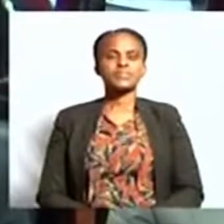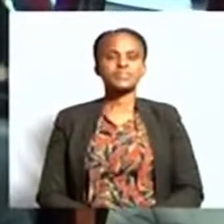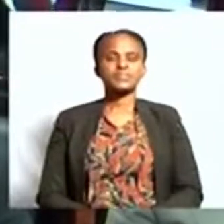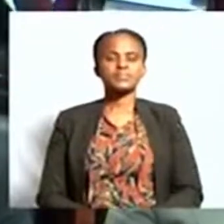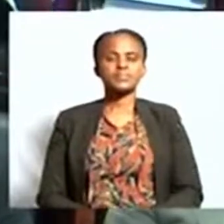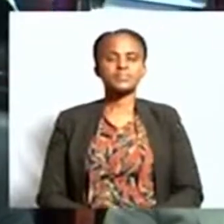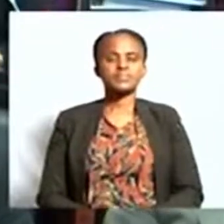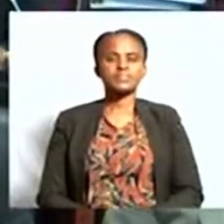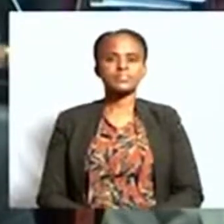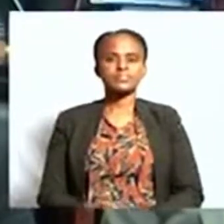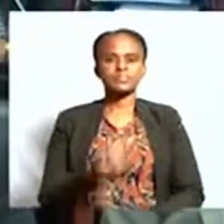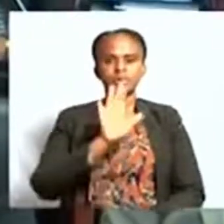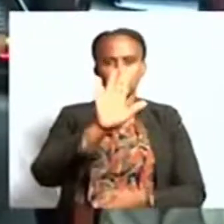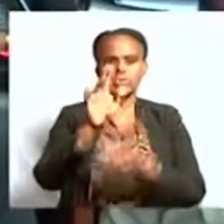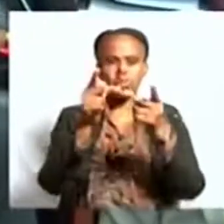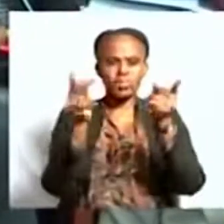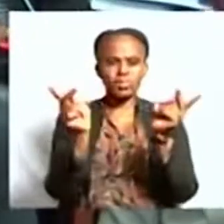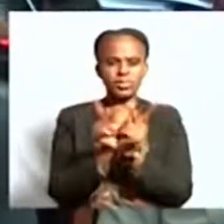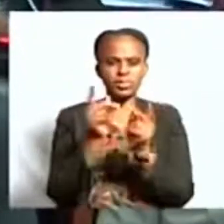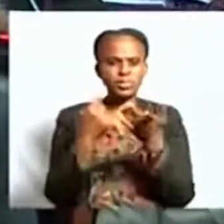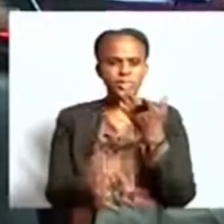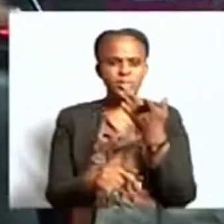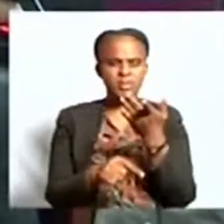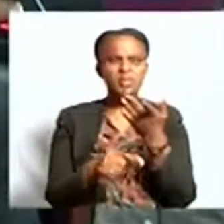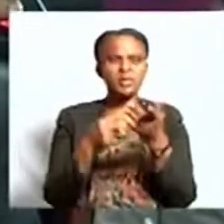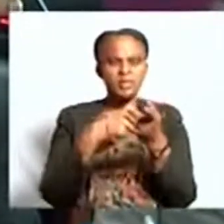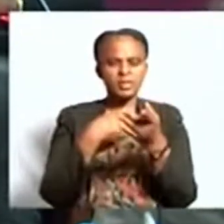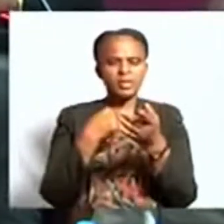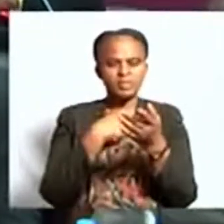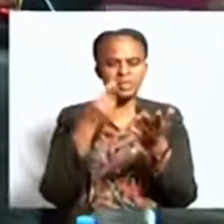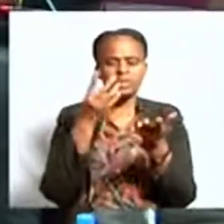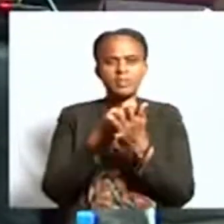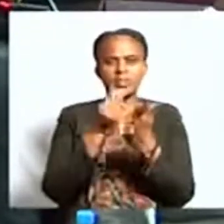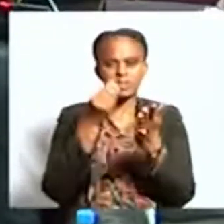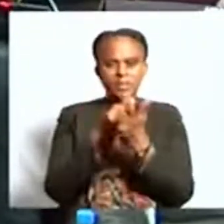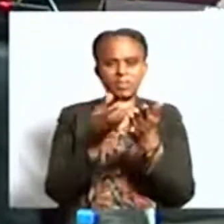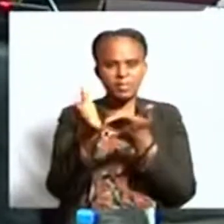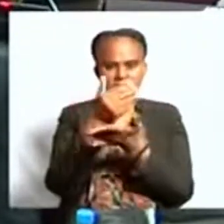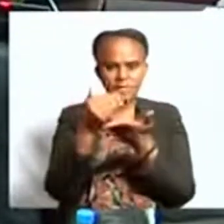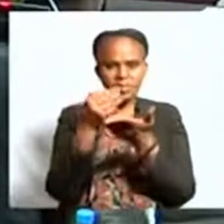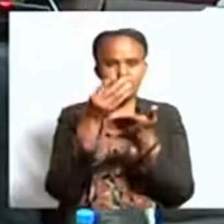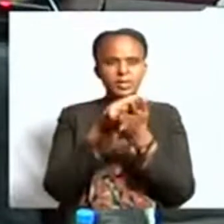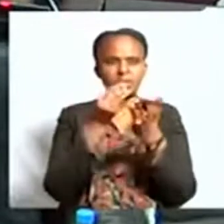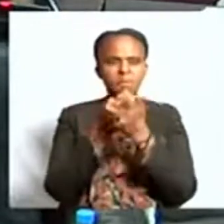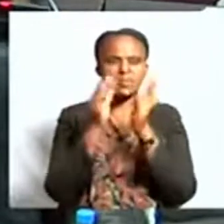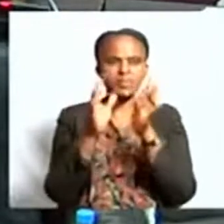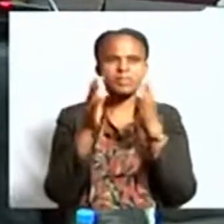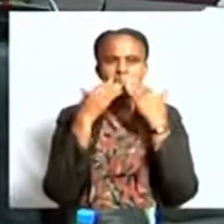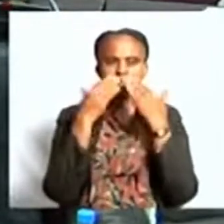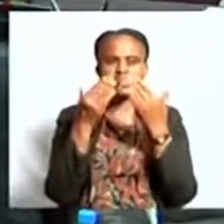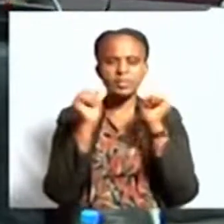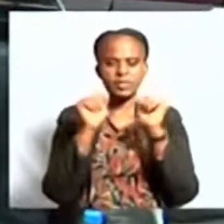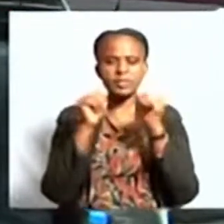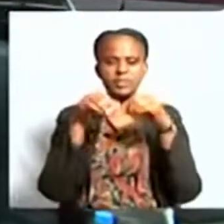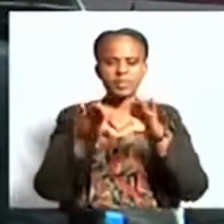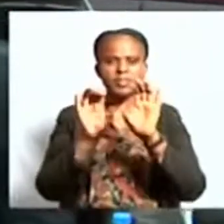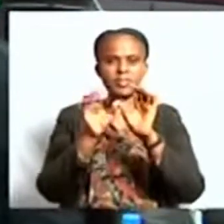What is your position? I'm the Revenue Accountant. Thank you. You can proceed.